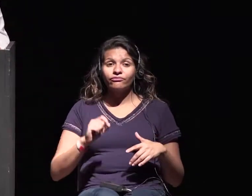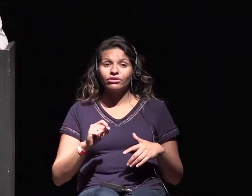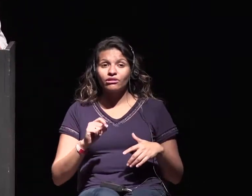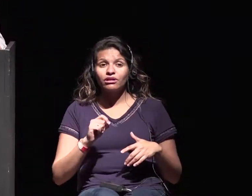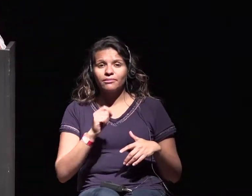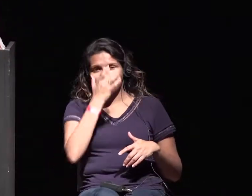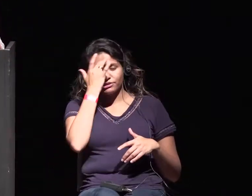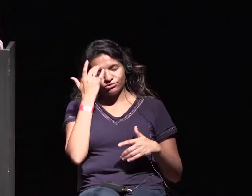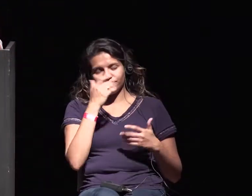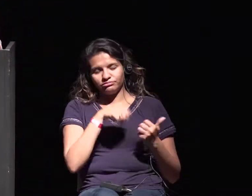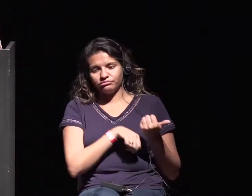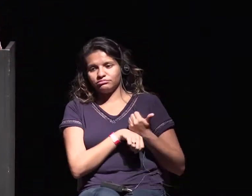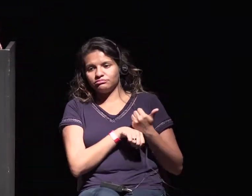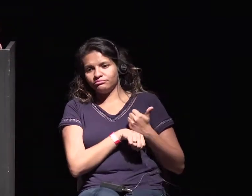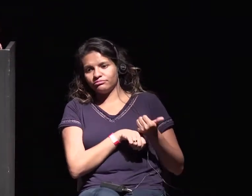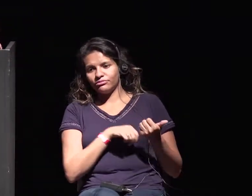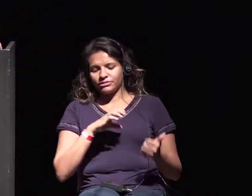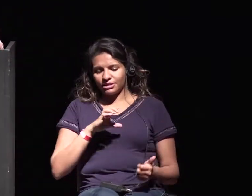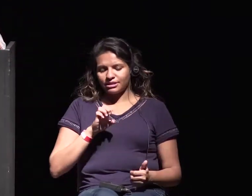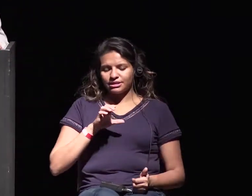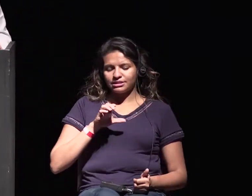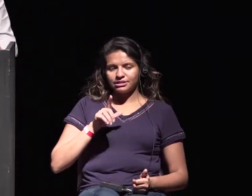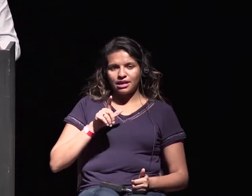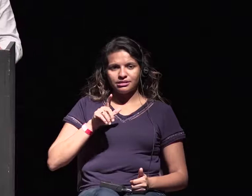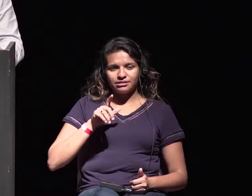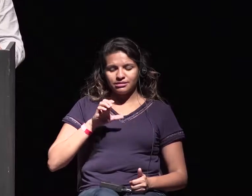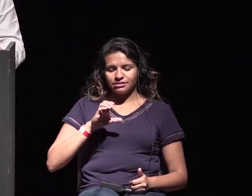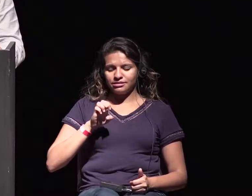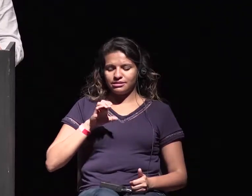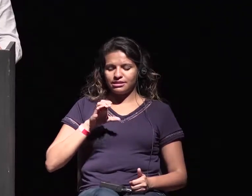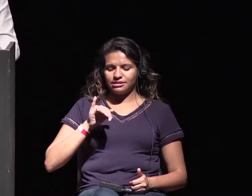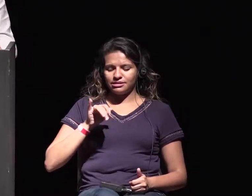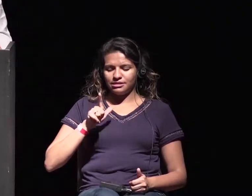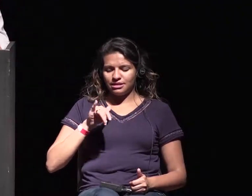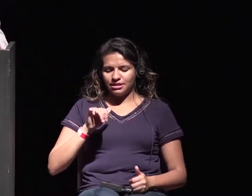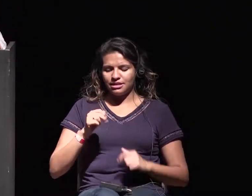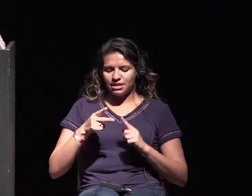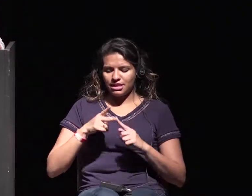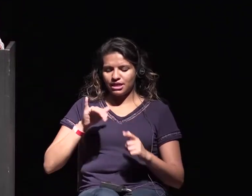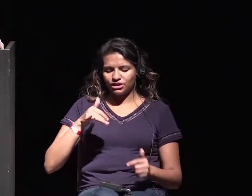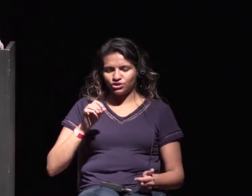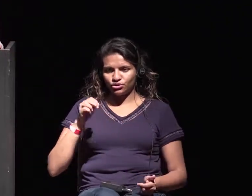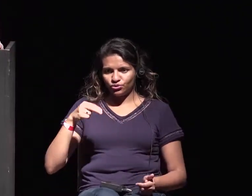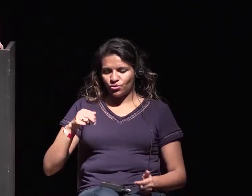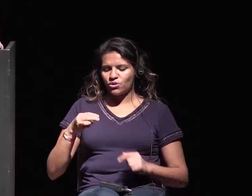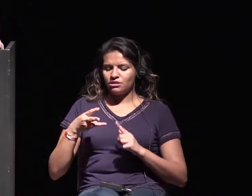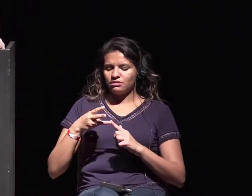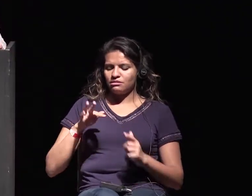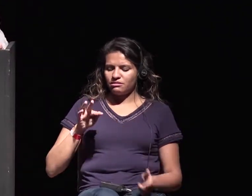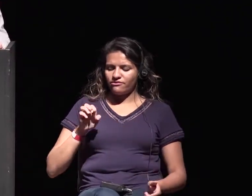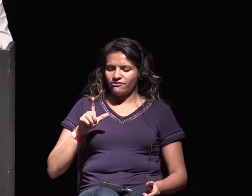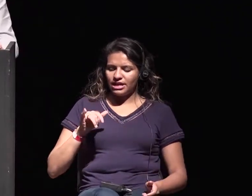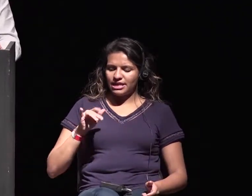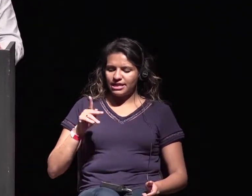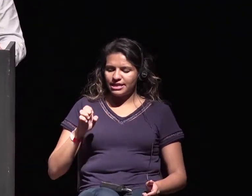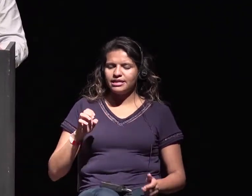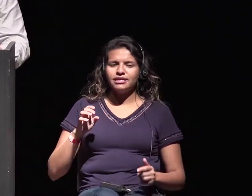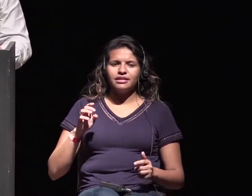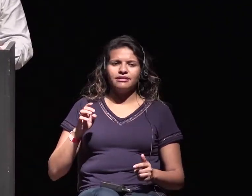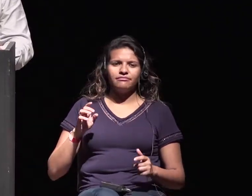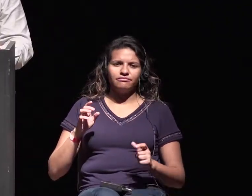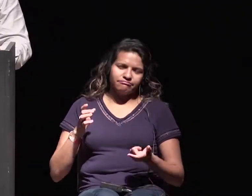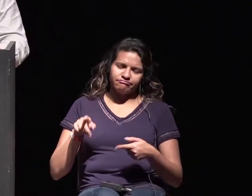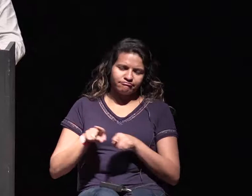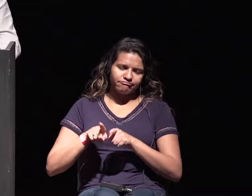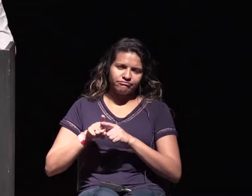Cecilia Bangolea, Jana Boker, Philippe Egli, and Jennifer Lacey, musicians, including Michael Parsons, dramaturges, including